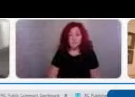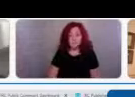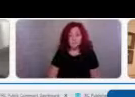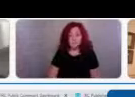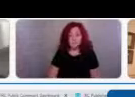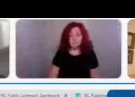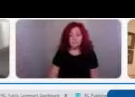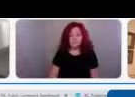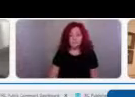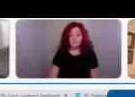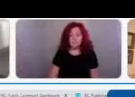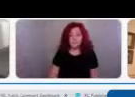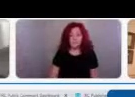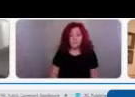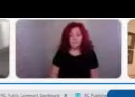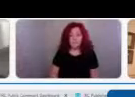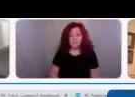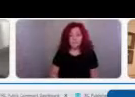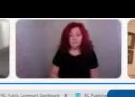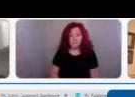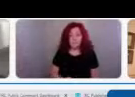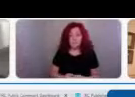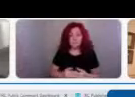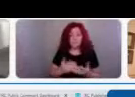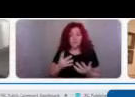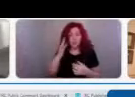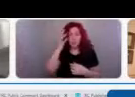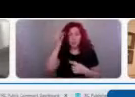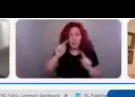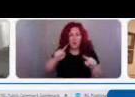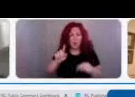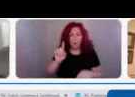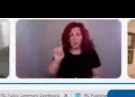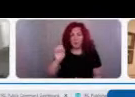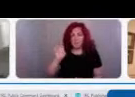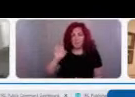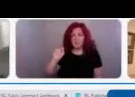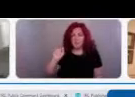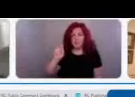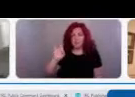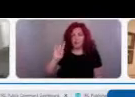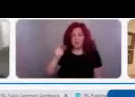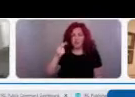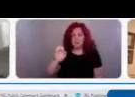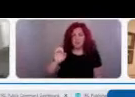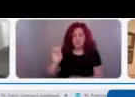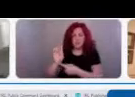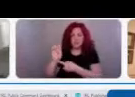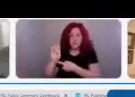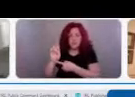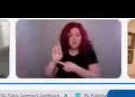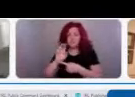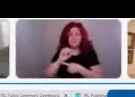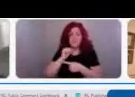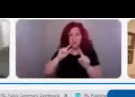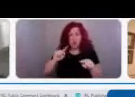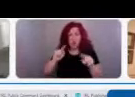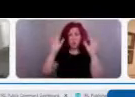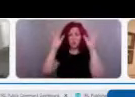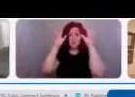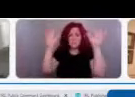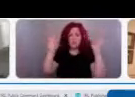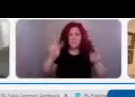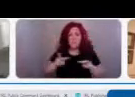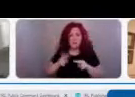further we rarely go to the desert ridge and never go to deer valley uh to the deer valley airport